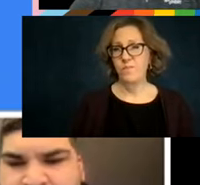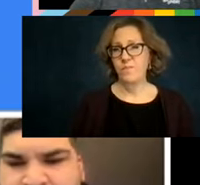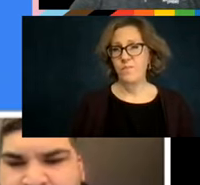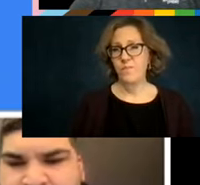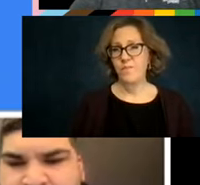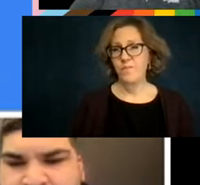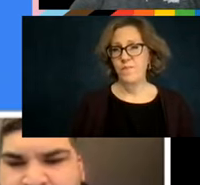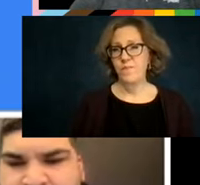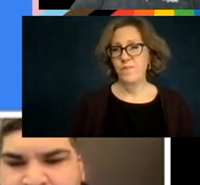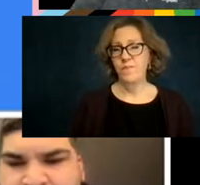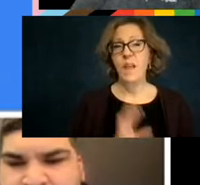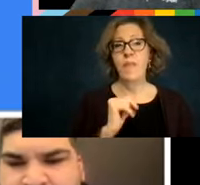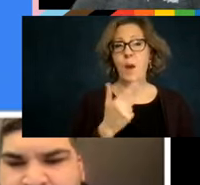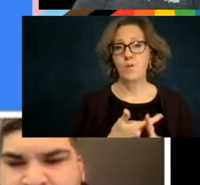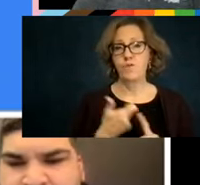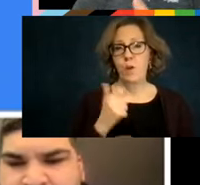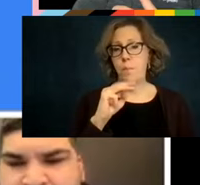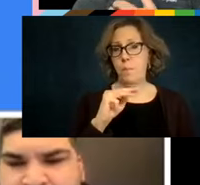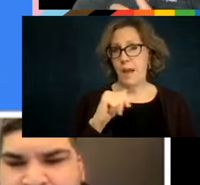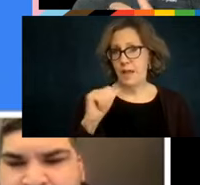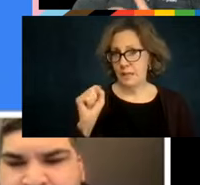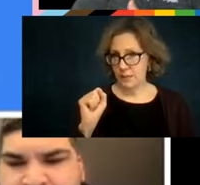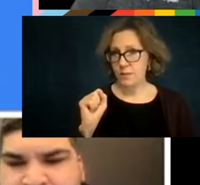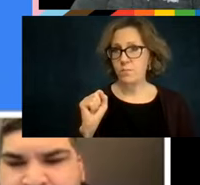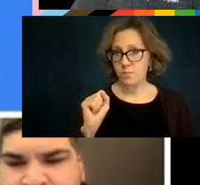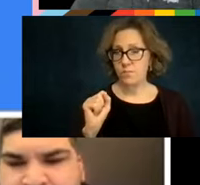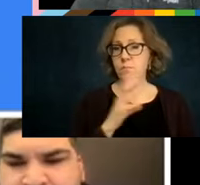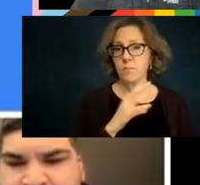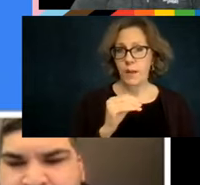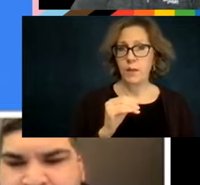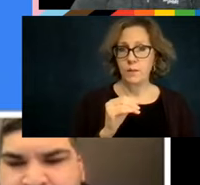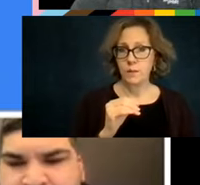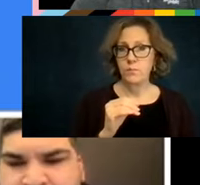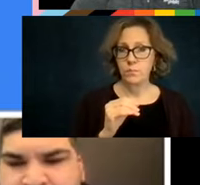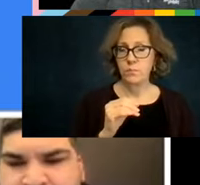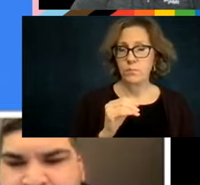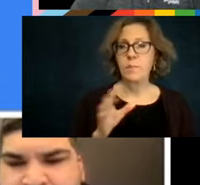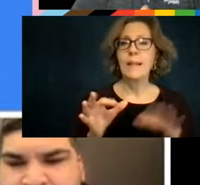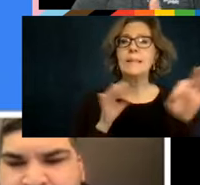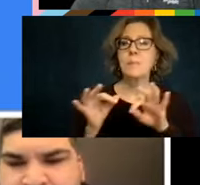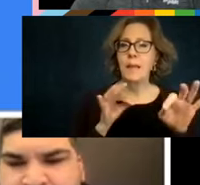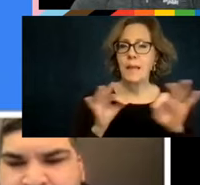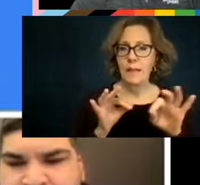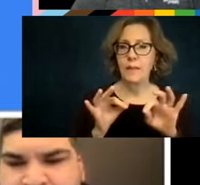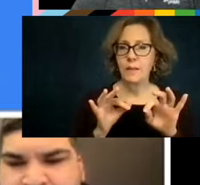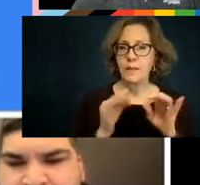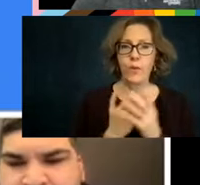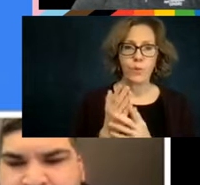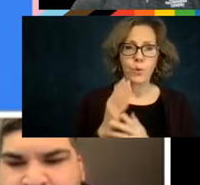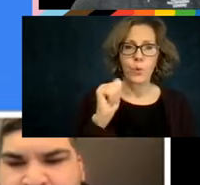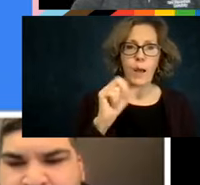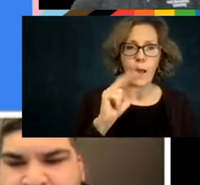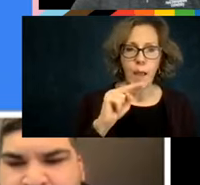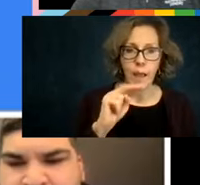to you by Mass, that was explained through from Ann and Bridget